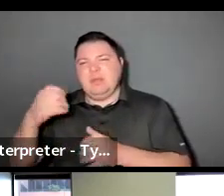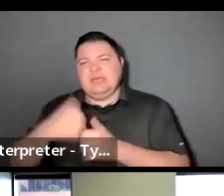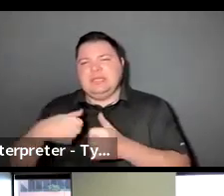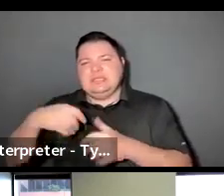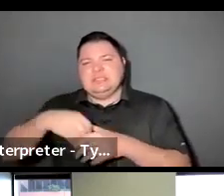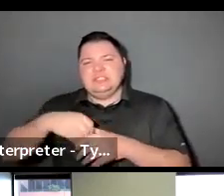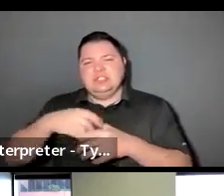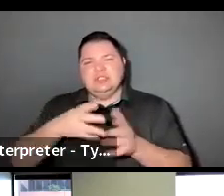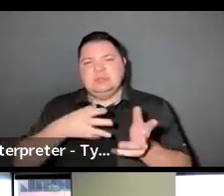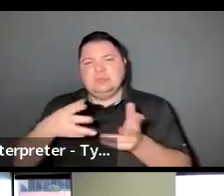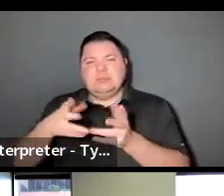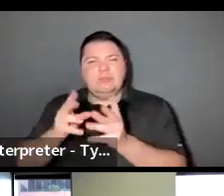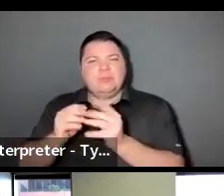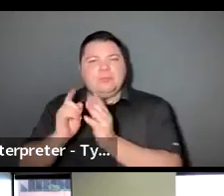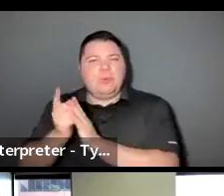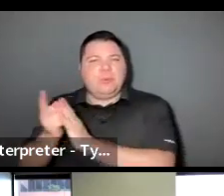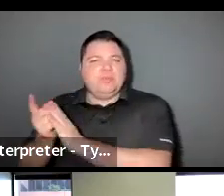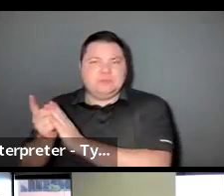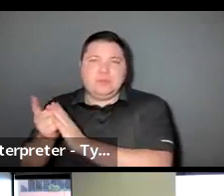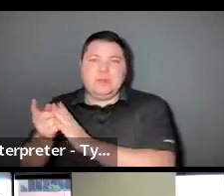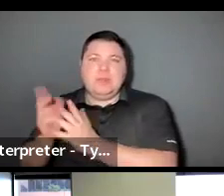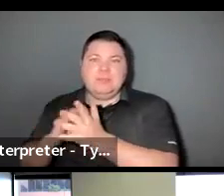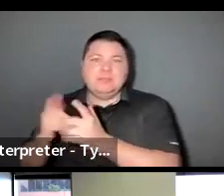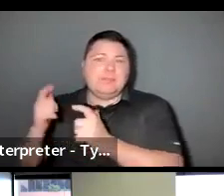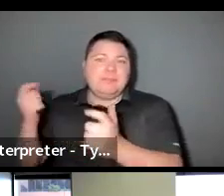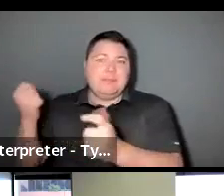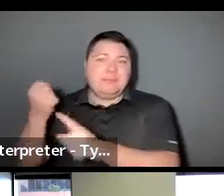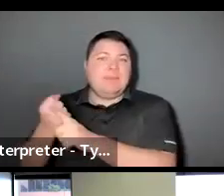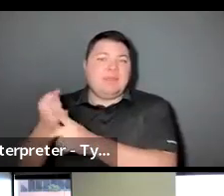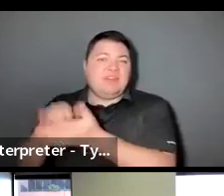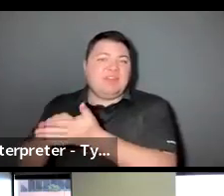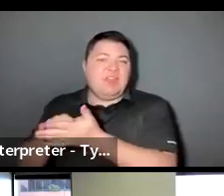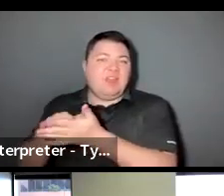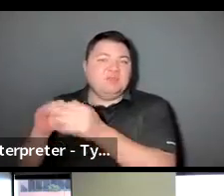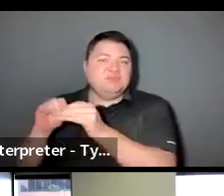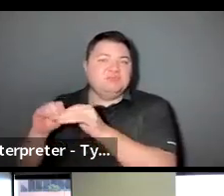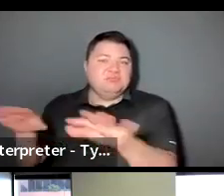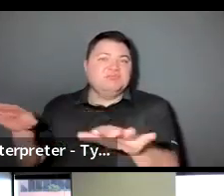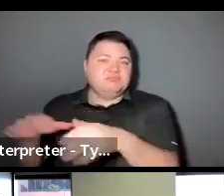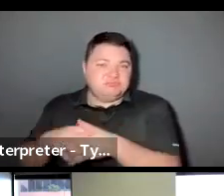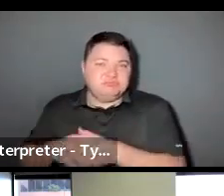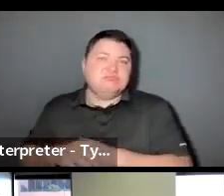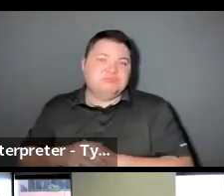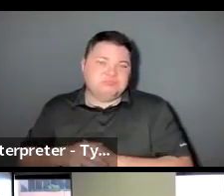So we're making a huge impact in those public appearances.